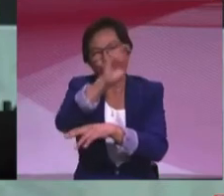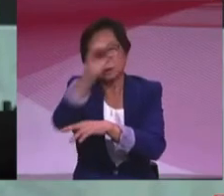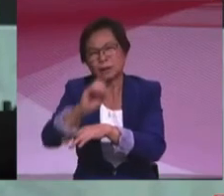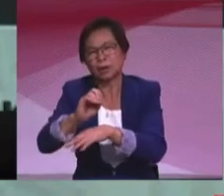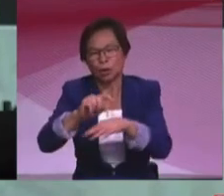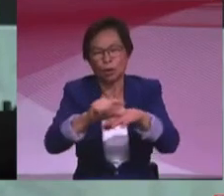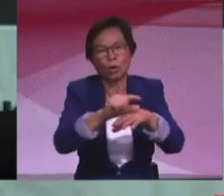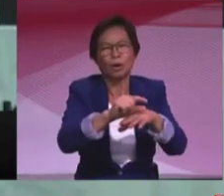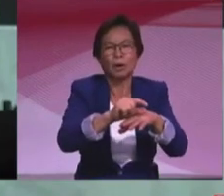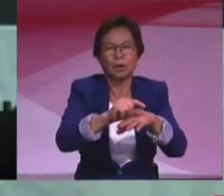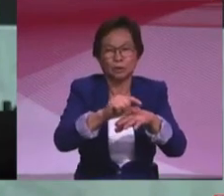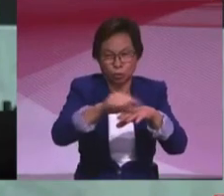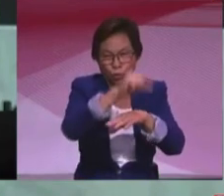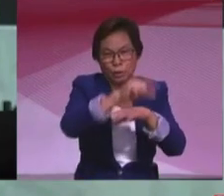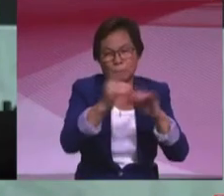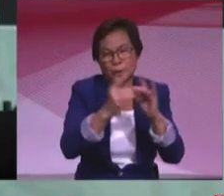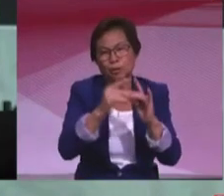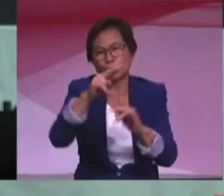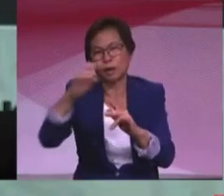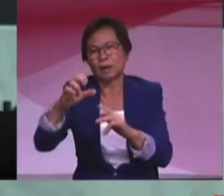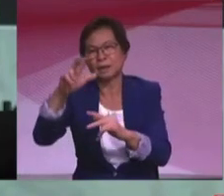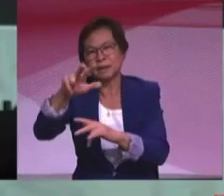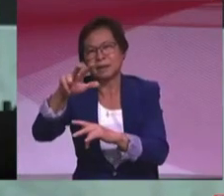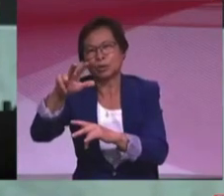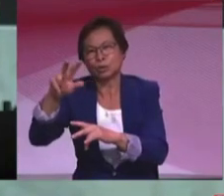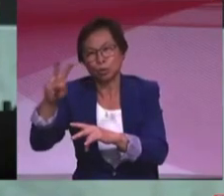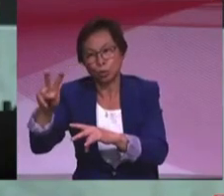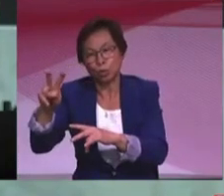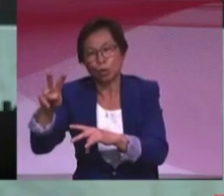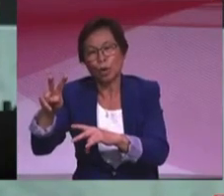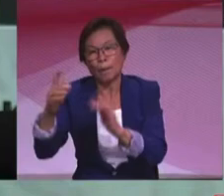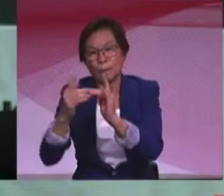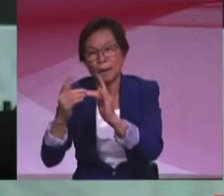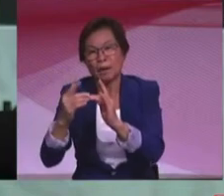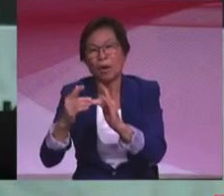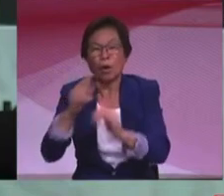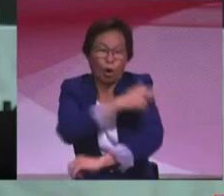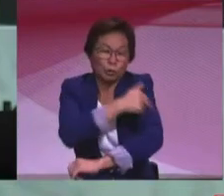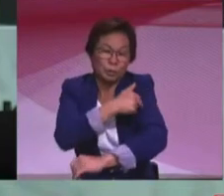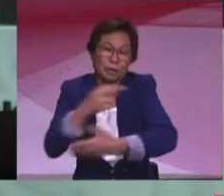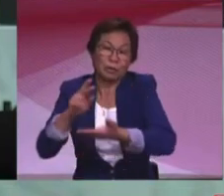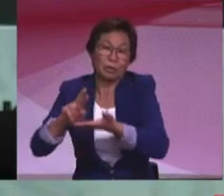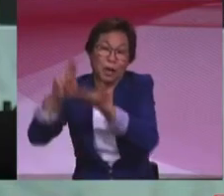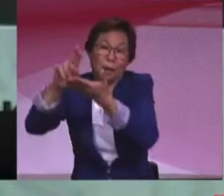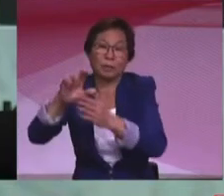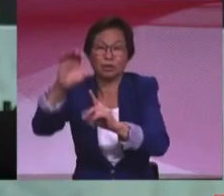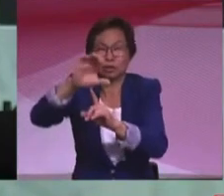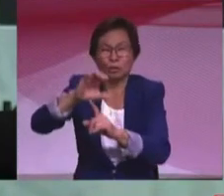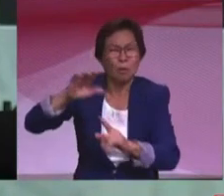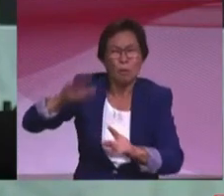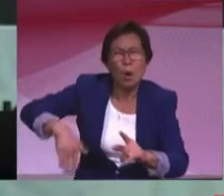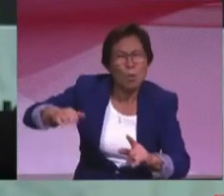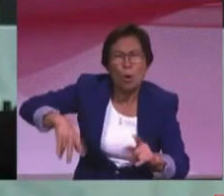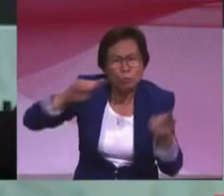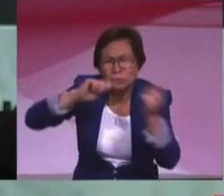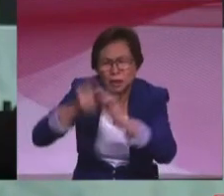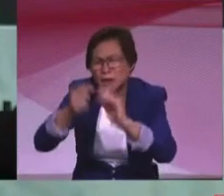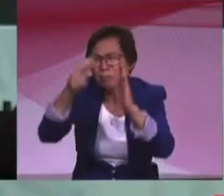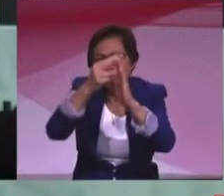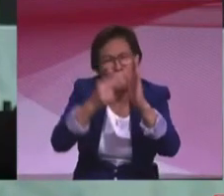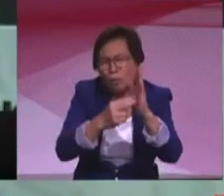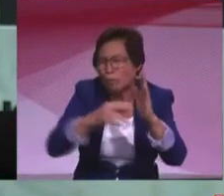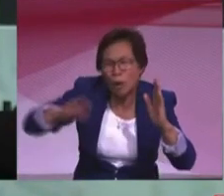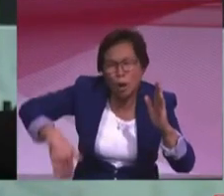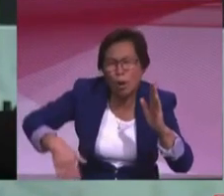have 230 beds in the hospital rehab Ceras. So our capacity is still there. But certainly we have not changed our policy. Dasar kita